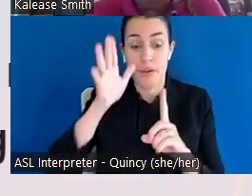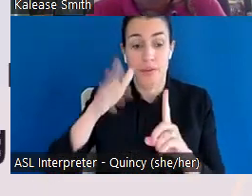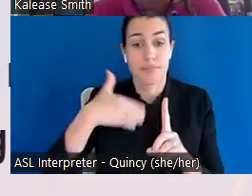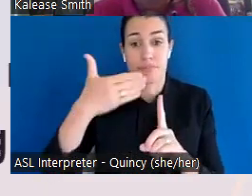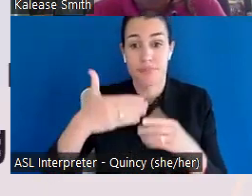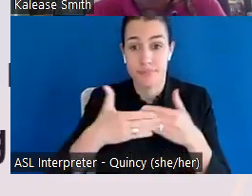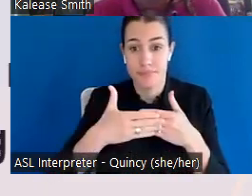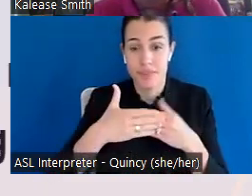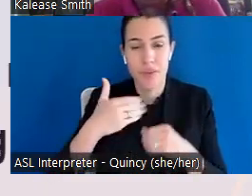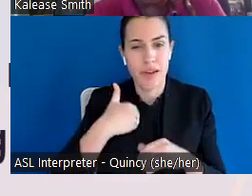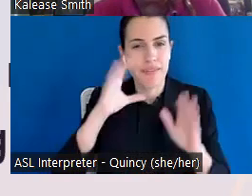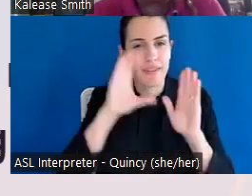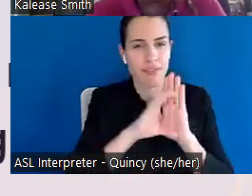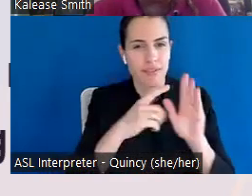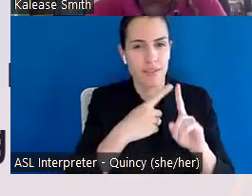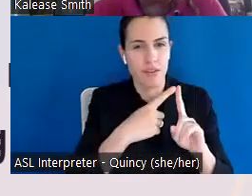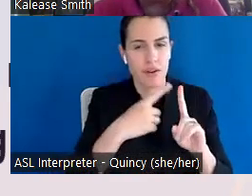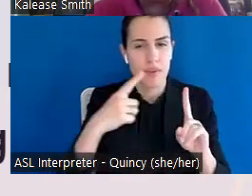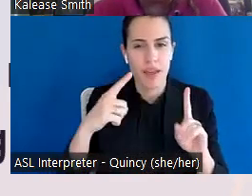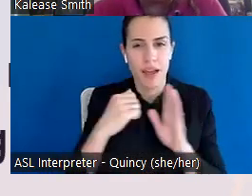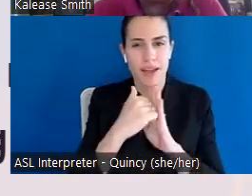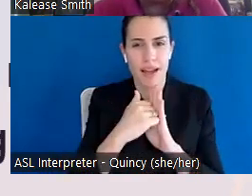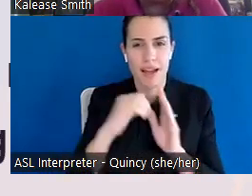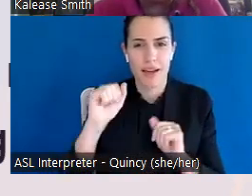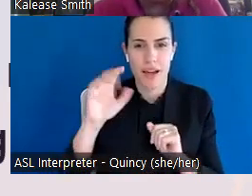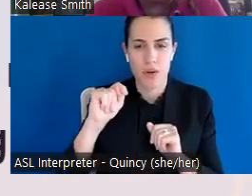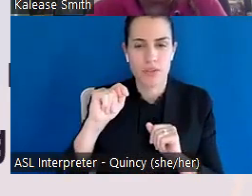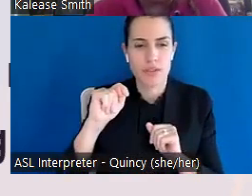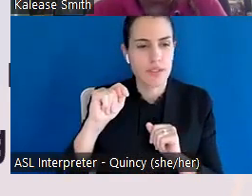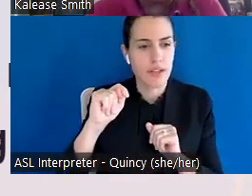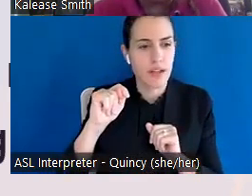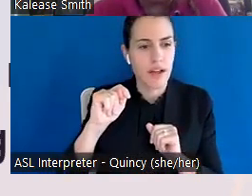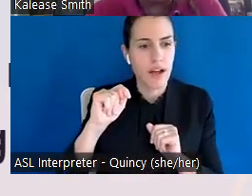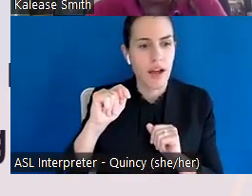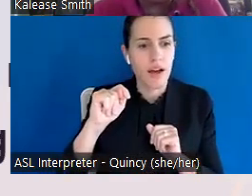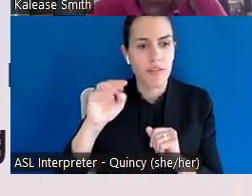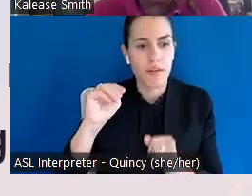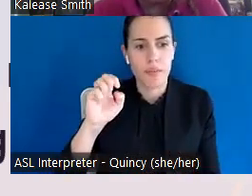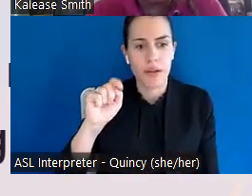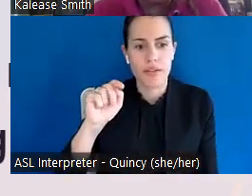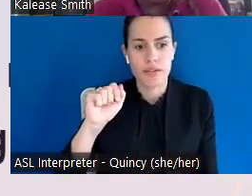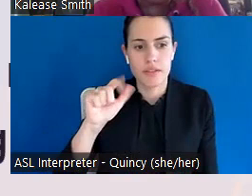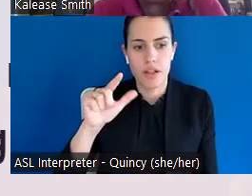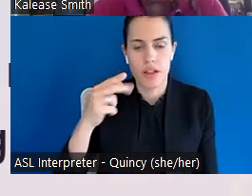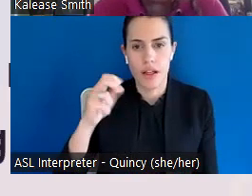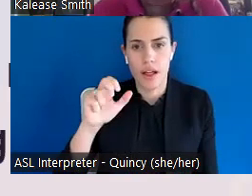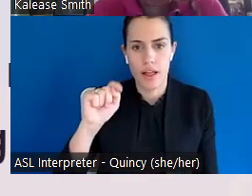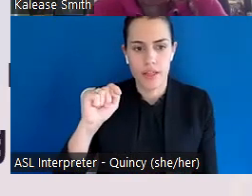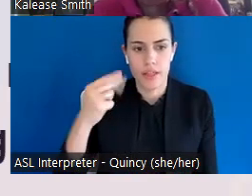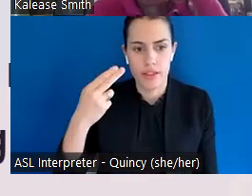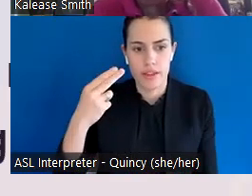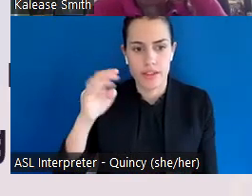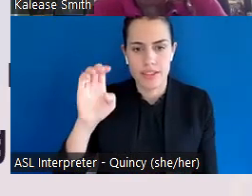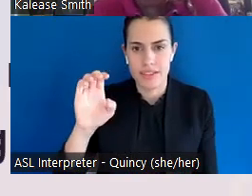an infographic from the account Mental Health CEO on Instagram. And this just has some more examples about